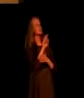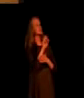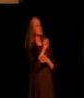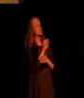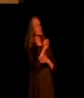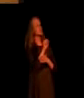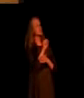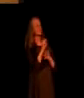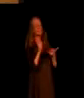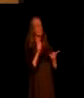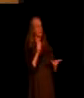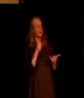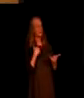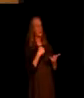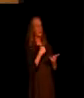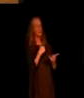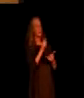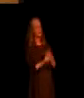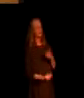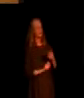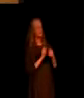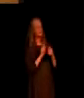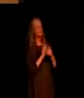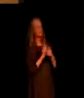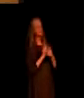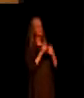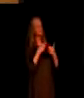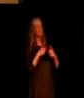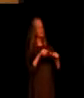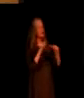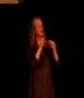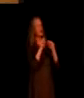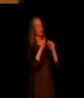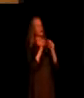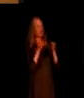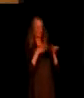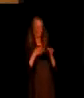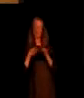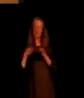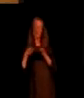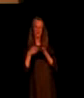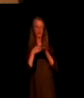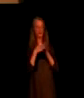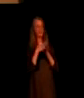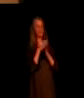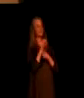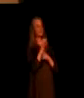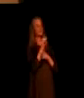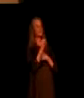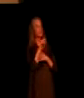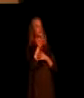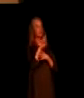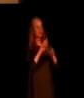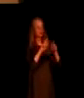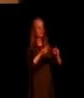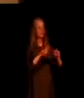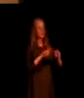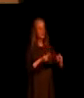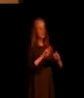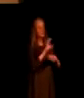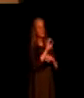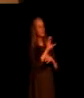this time we were specifically trying to design this sensor to look at ecosystems and look